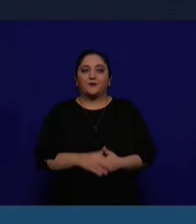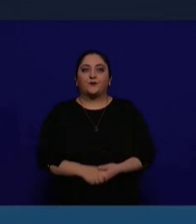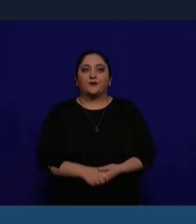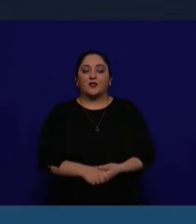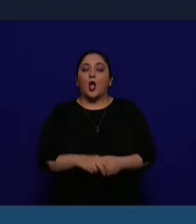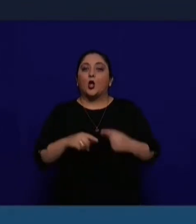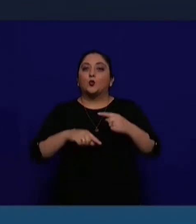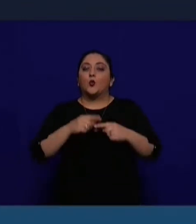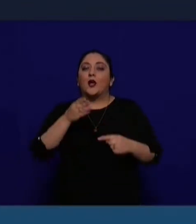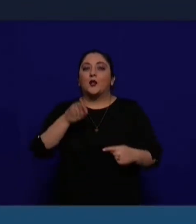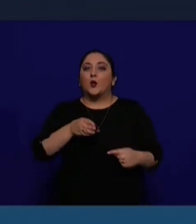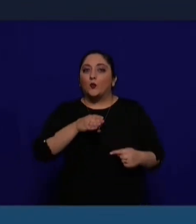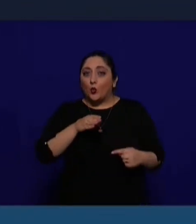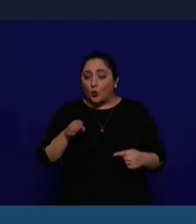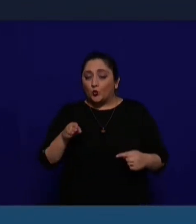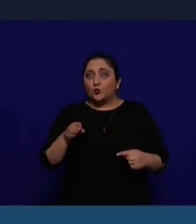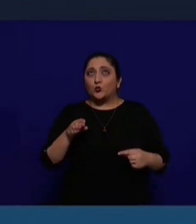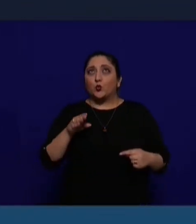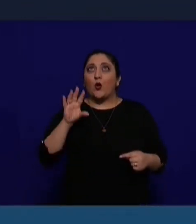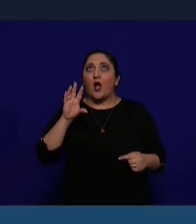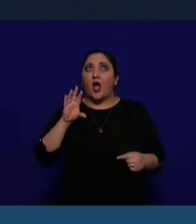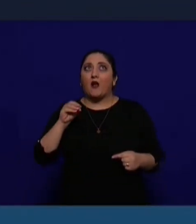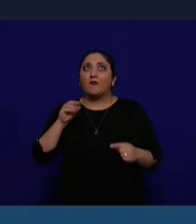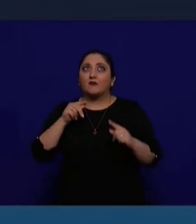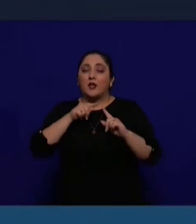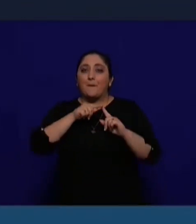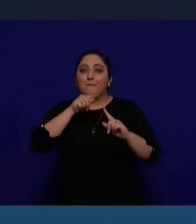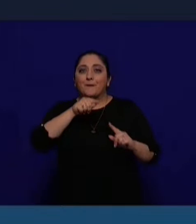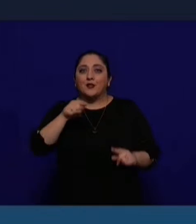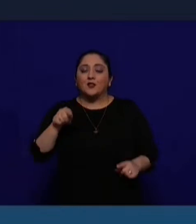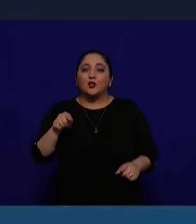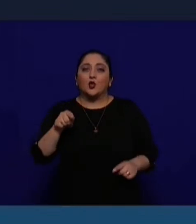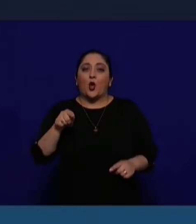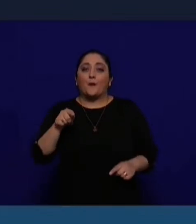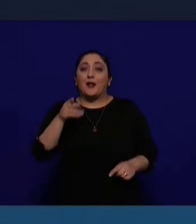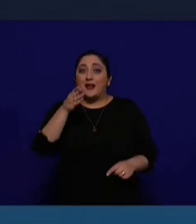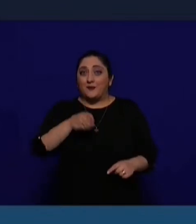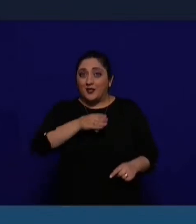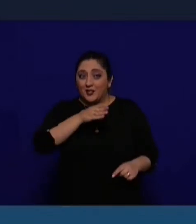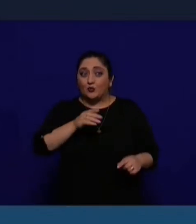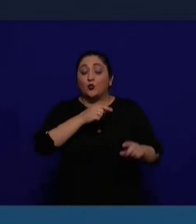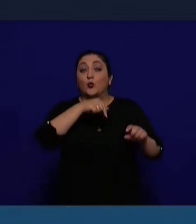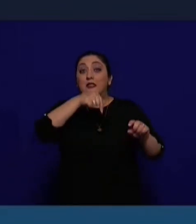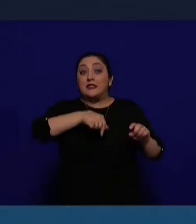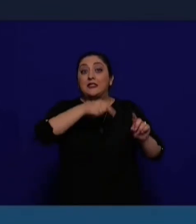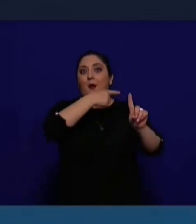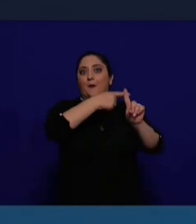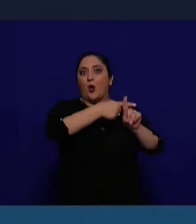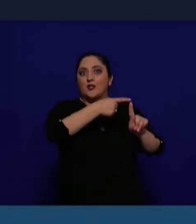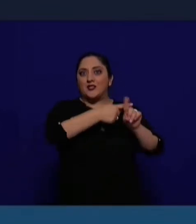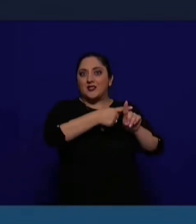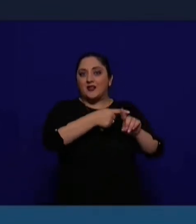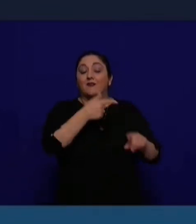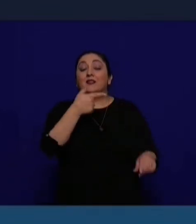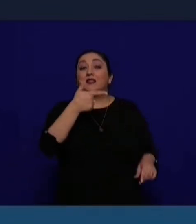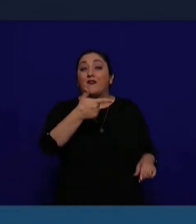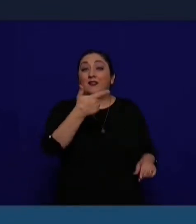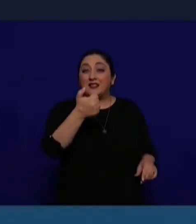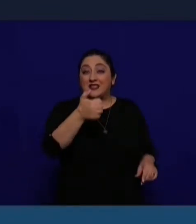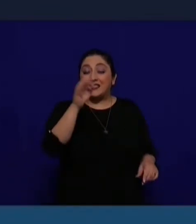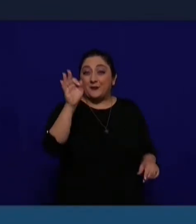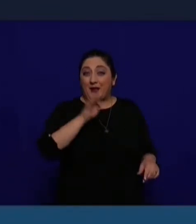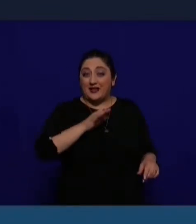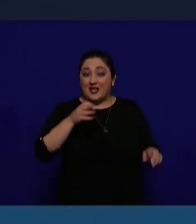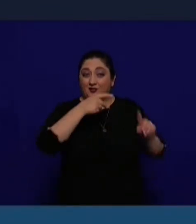kienu diversi persuni li mietu, l-maġġor parti tal-każijiet pożittivi li qed ikollna bħalma rajna 76%